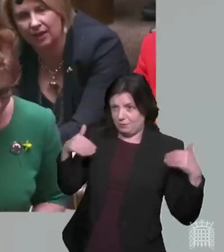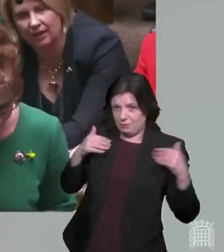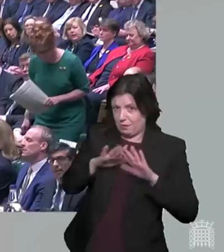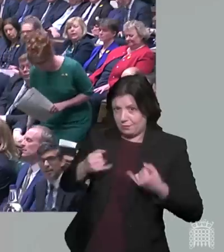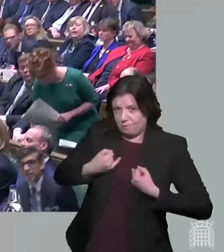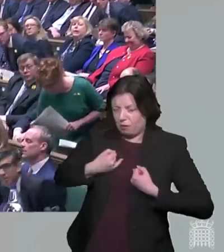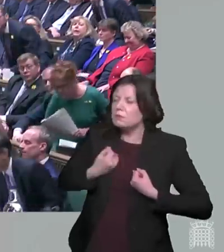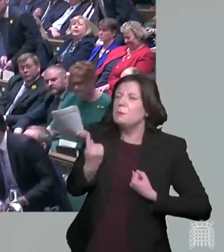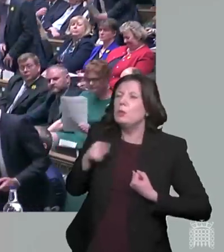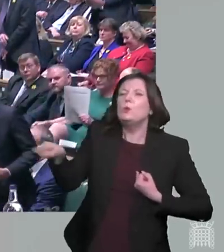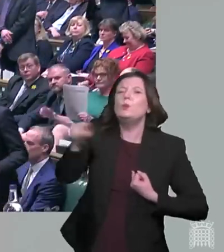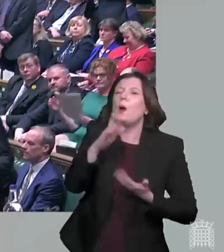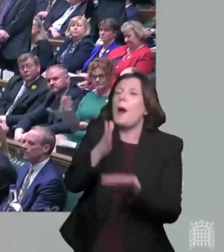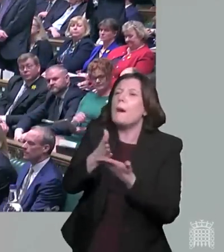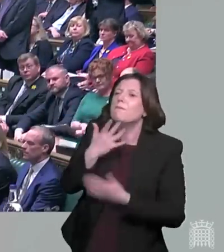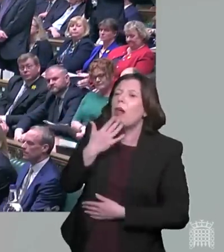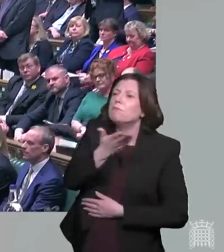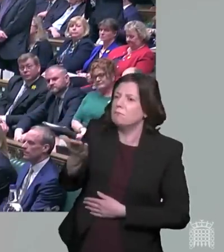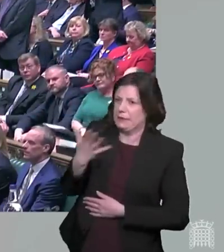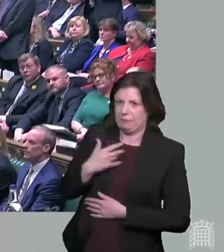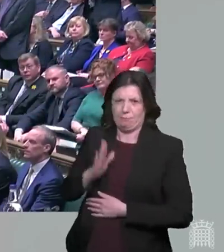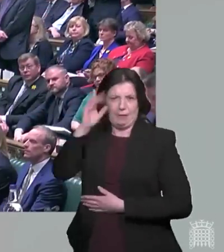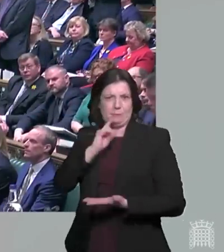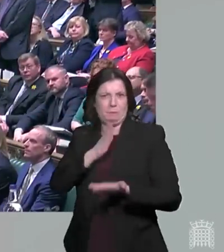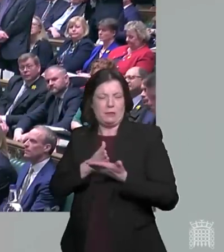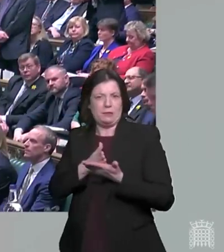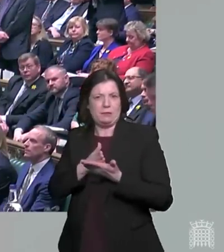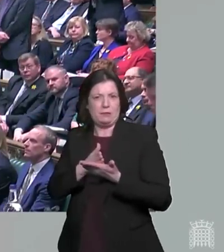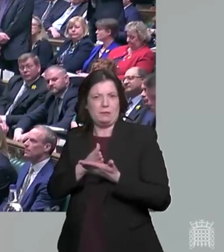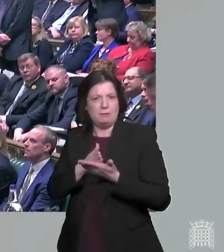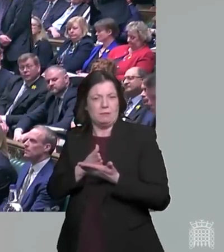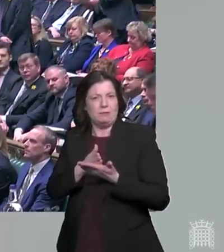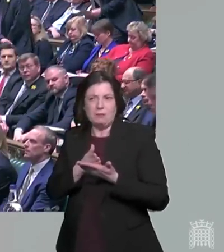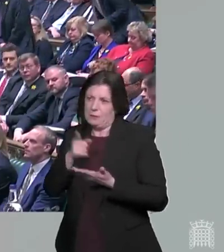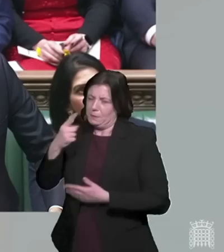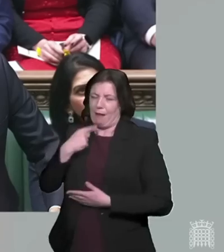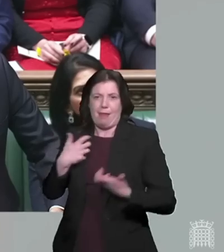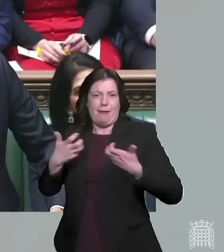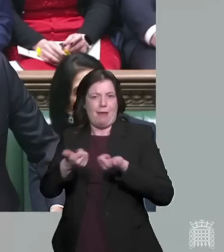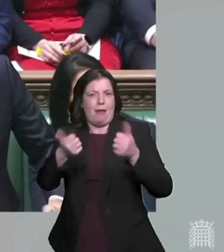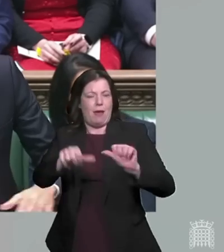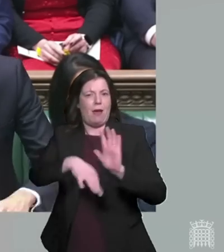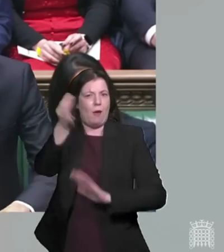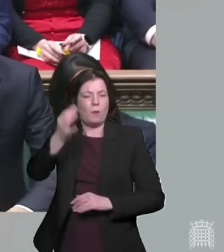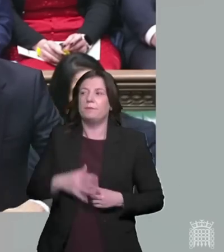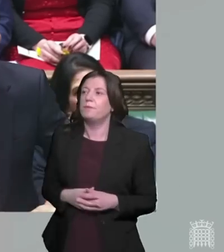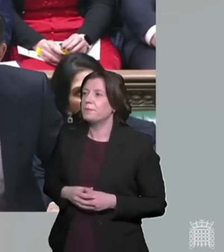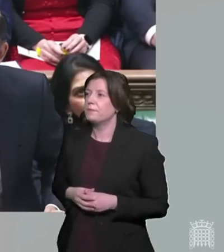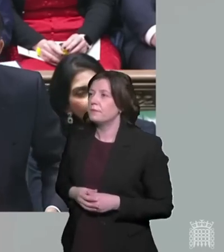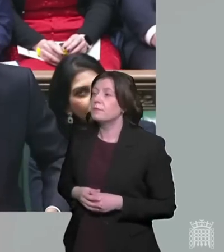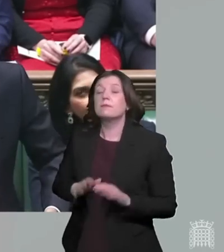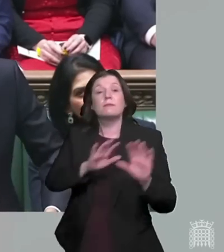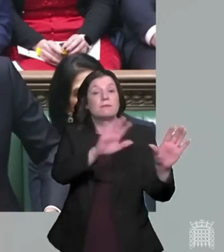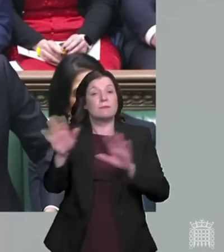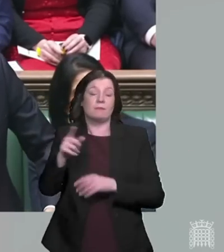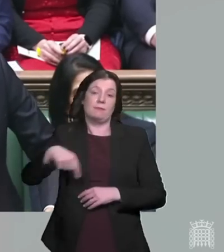right? Prime Minister. Well, Mr. Speaker, I share my honourable friend's concern, and the House will know that health is